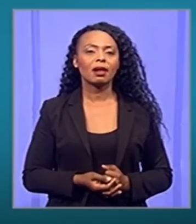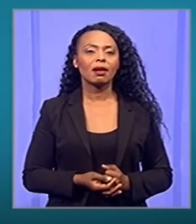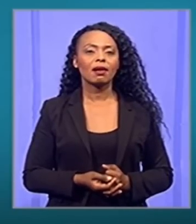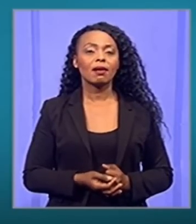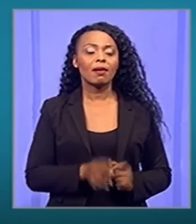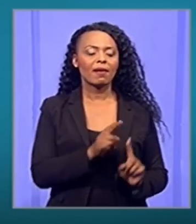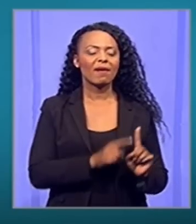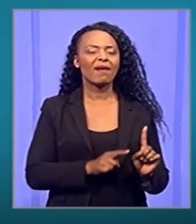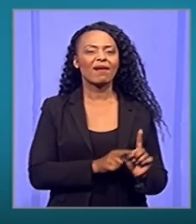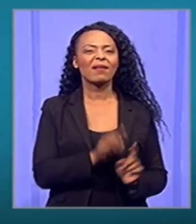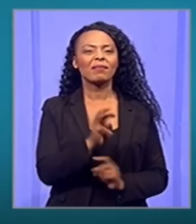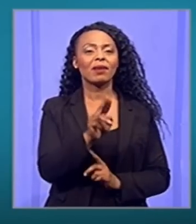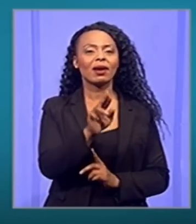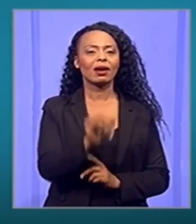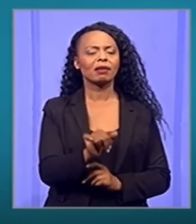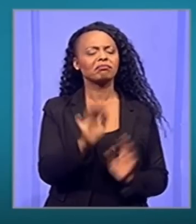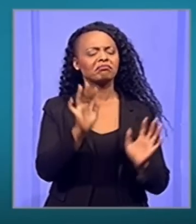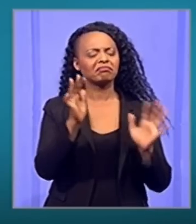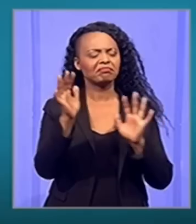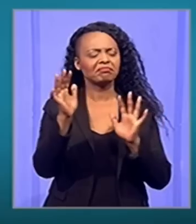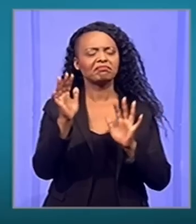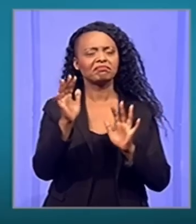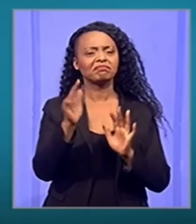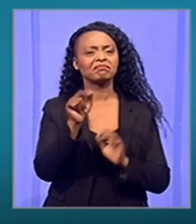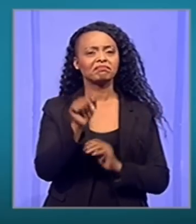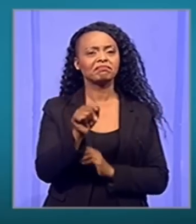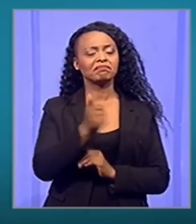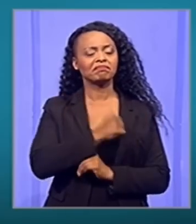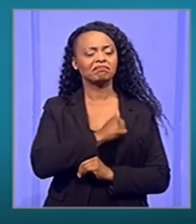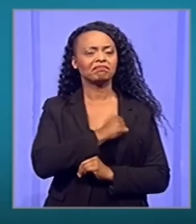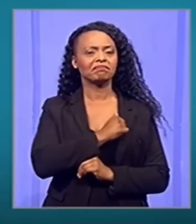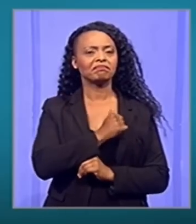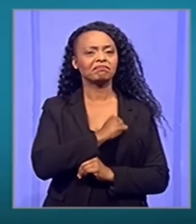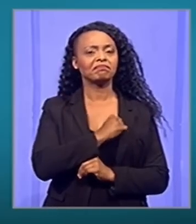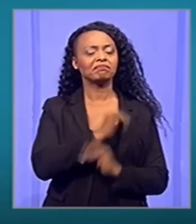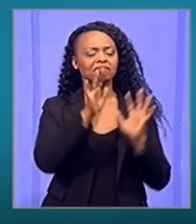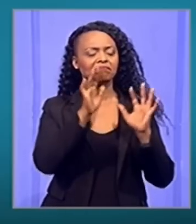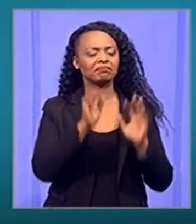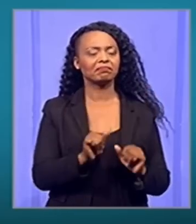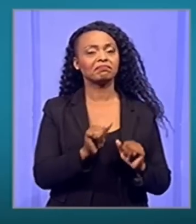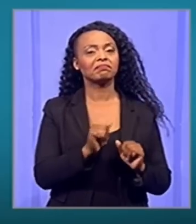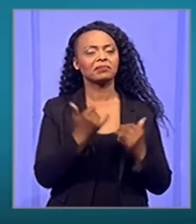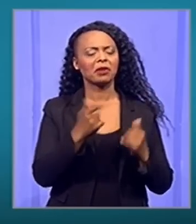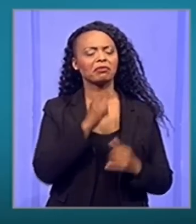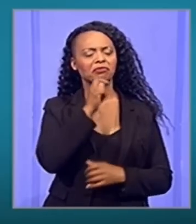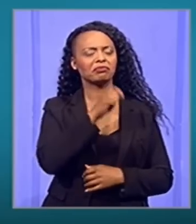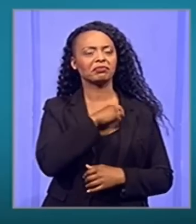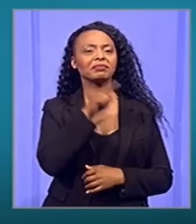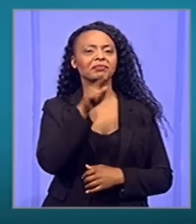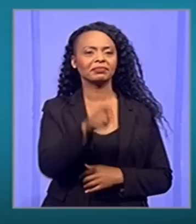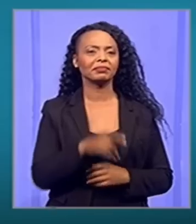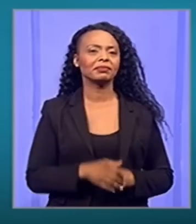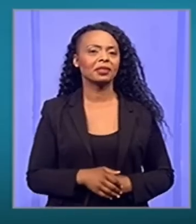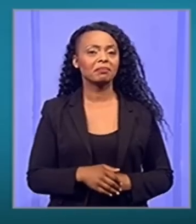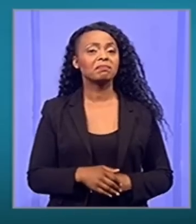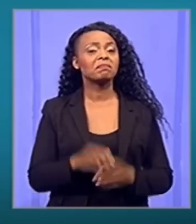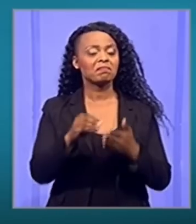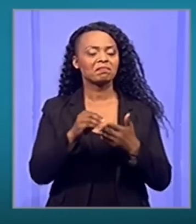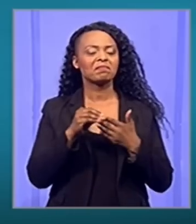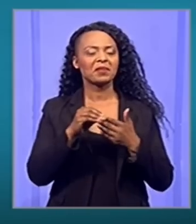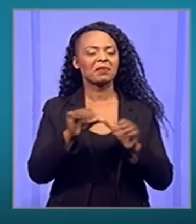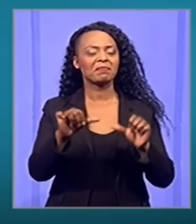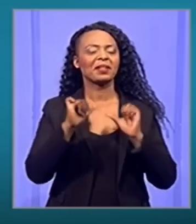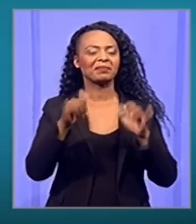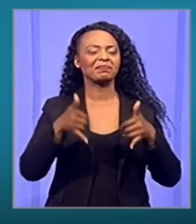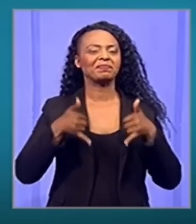Maria Baloi ene a re halala diboke masego le matlhogonolo go lona ke a le tshepa tlile go bua le